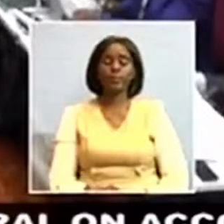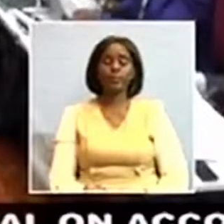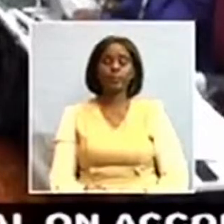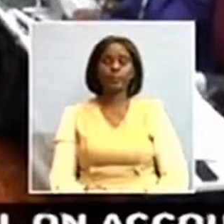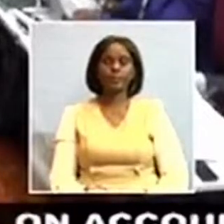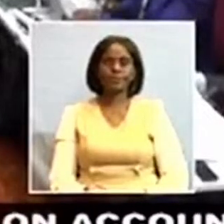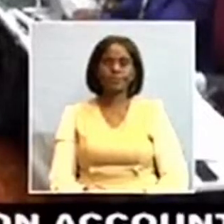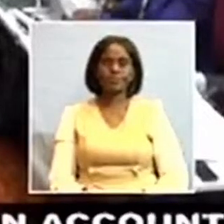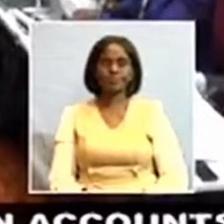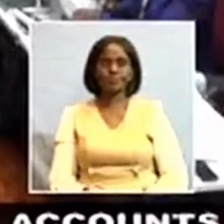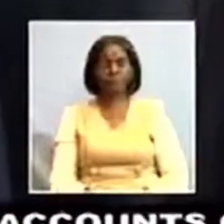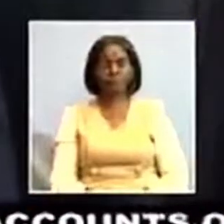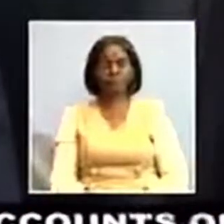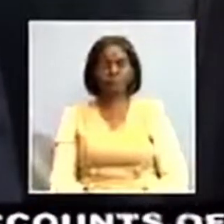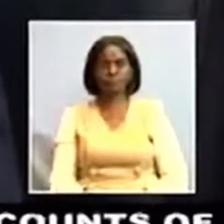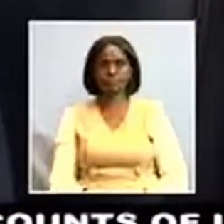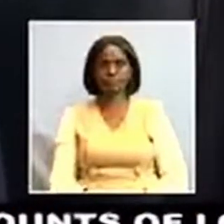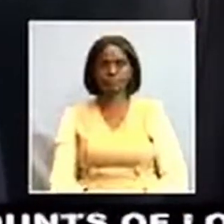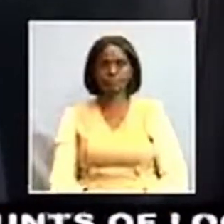Chair,